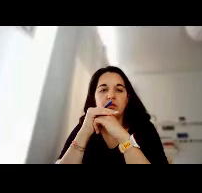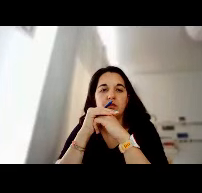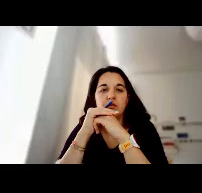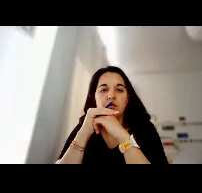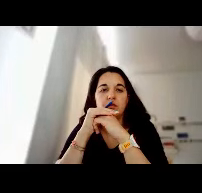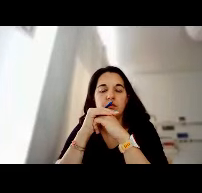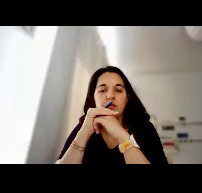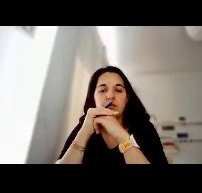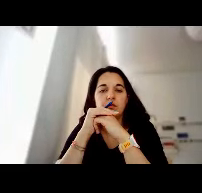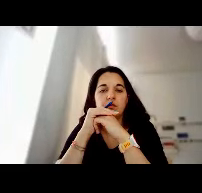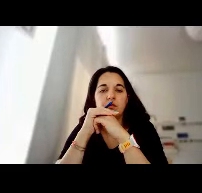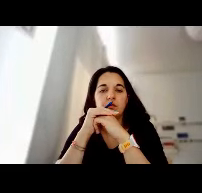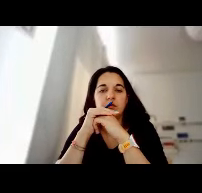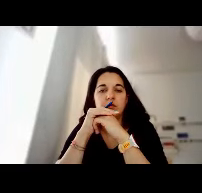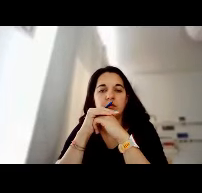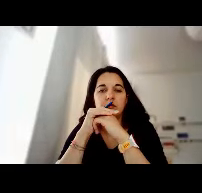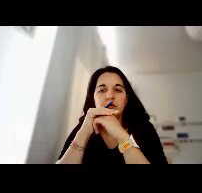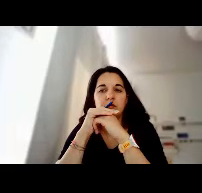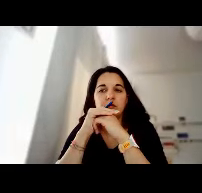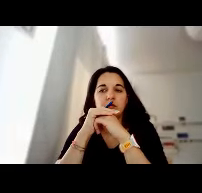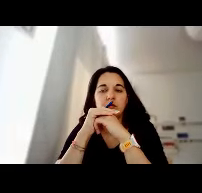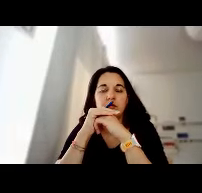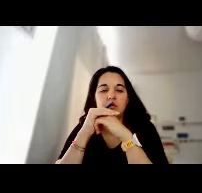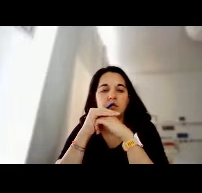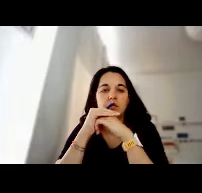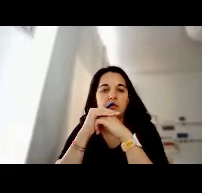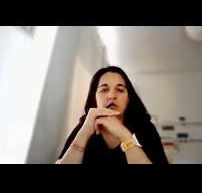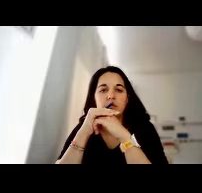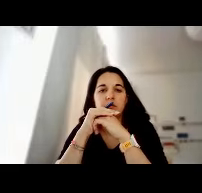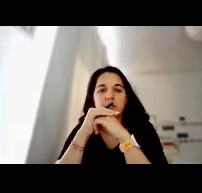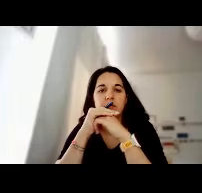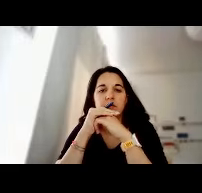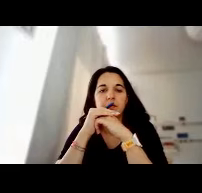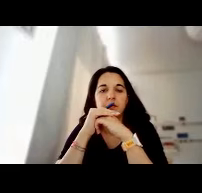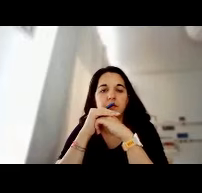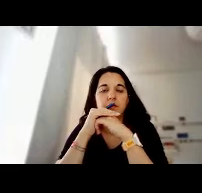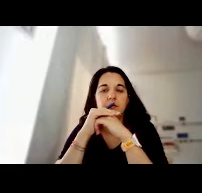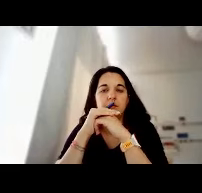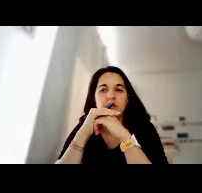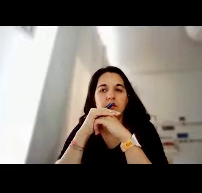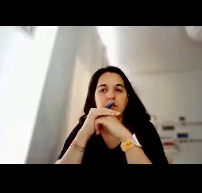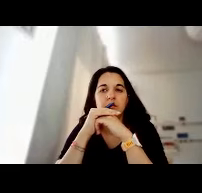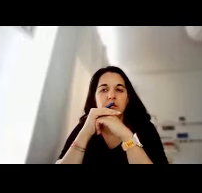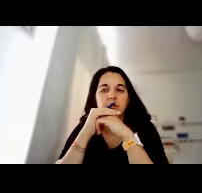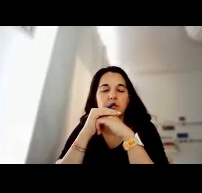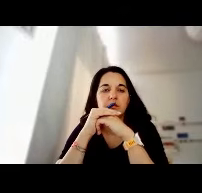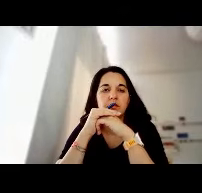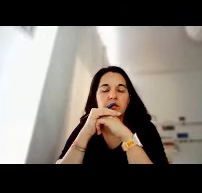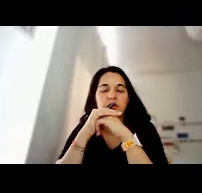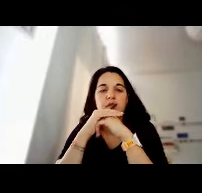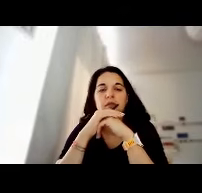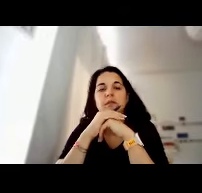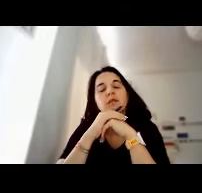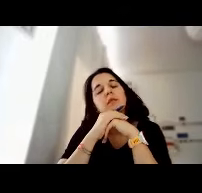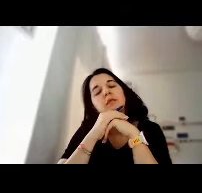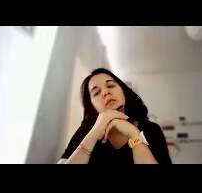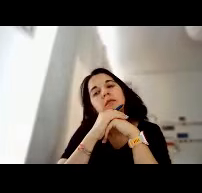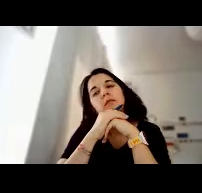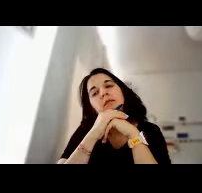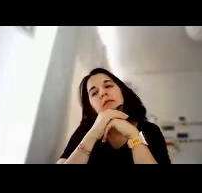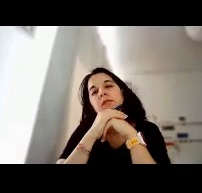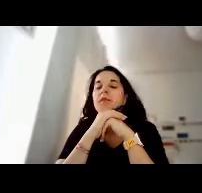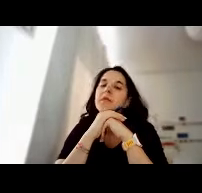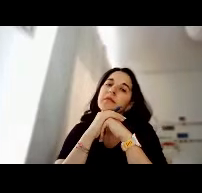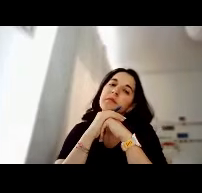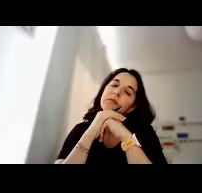presenting communities as something fixed in time and space. Okay, queer question number 3. Do you need to be